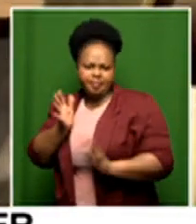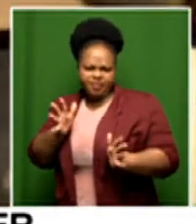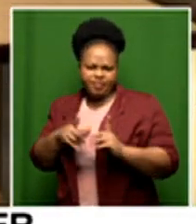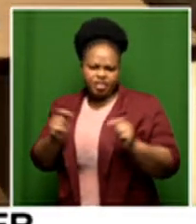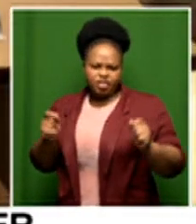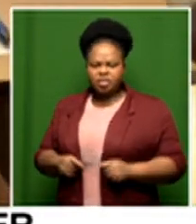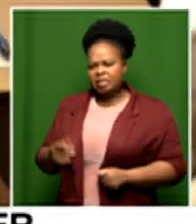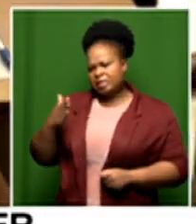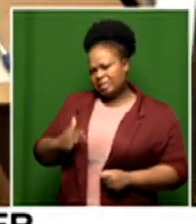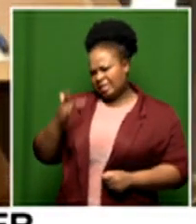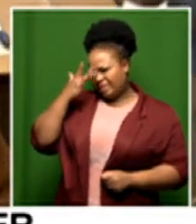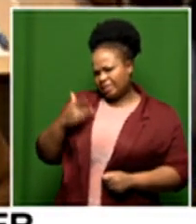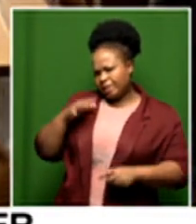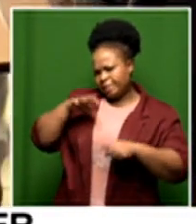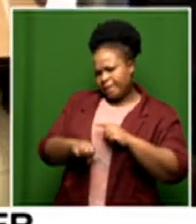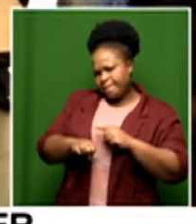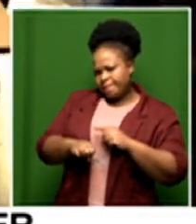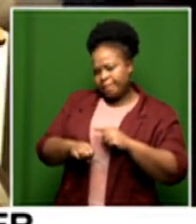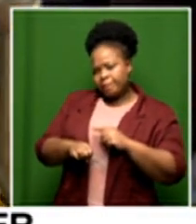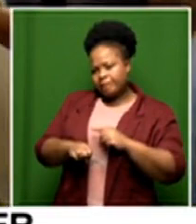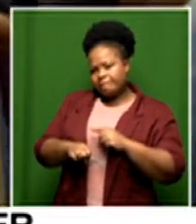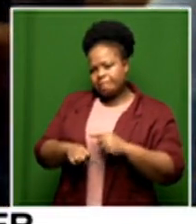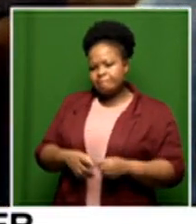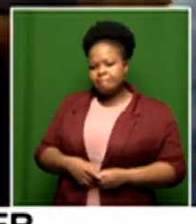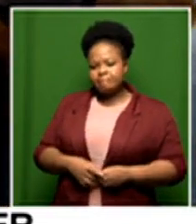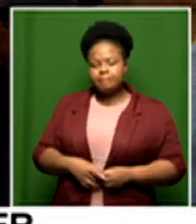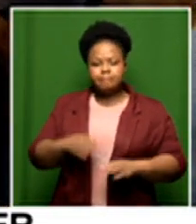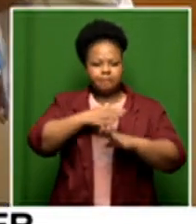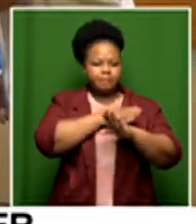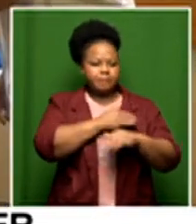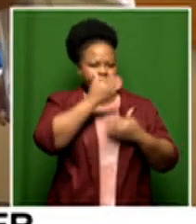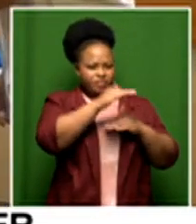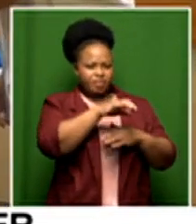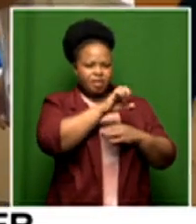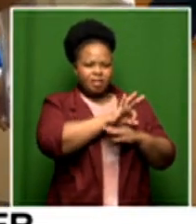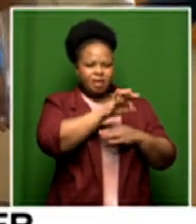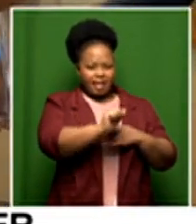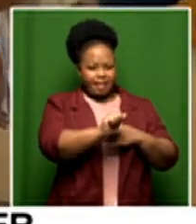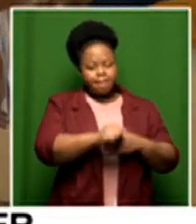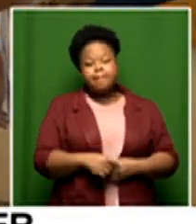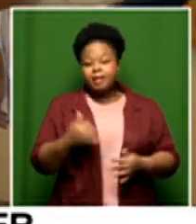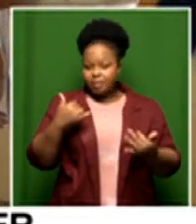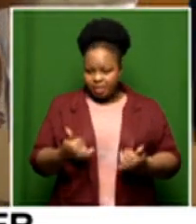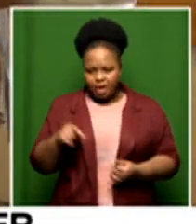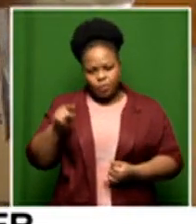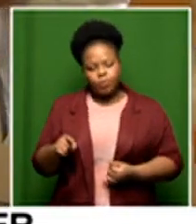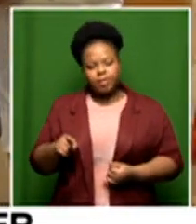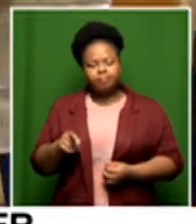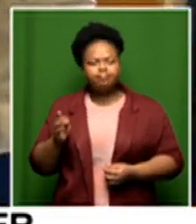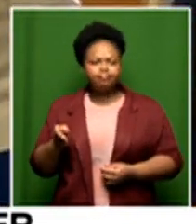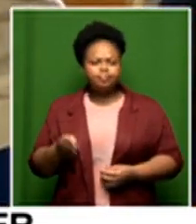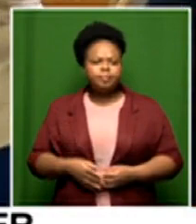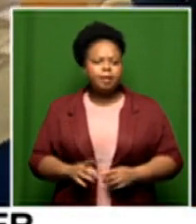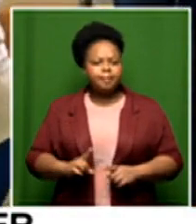other side effects that was not picked up in the phase 3A trial. And this is where we currently are, but we